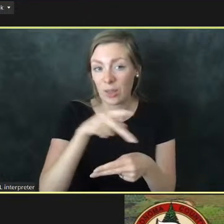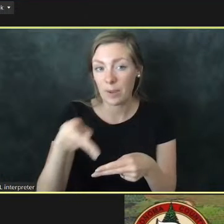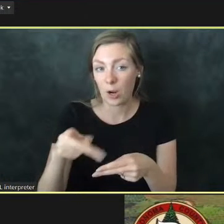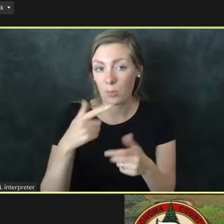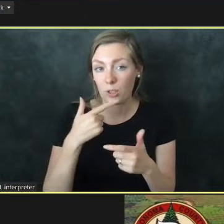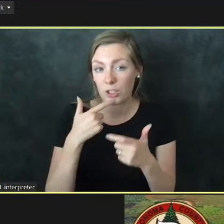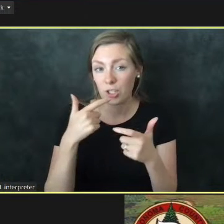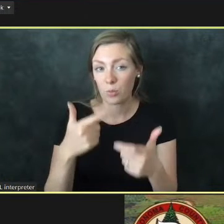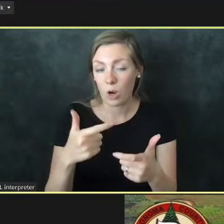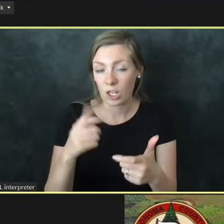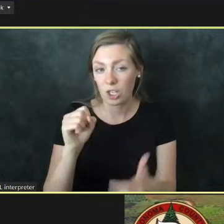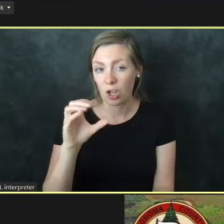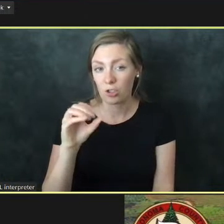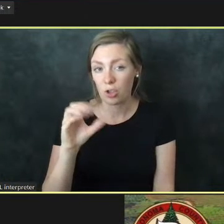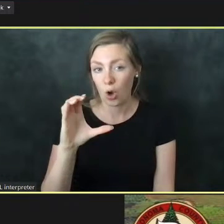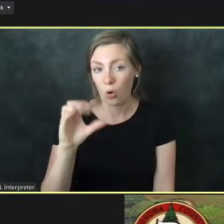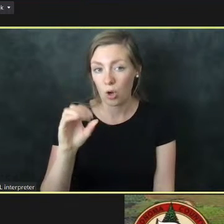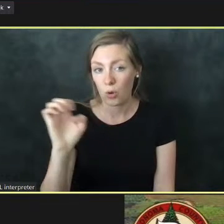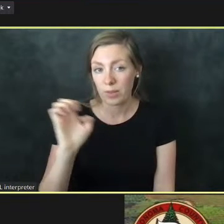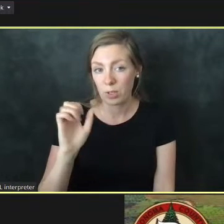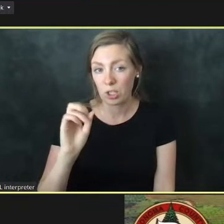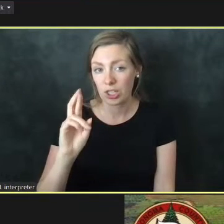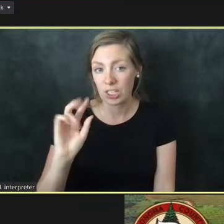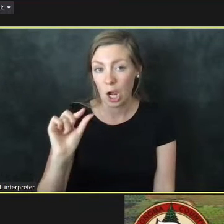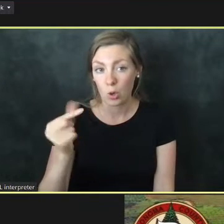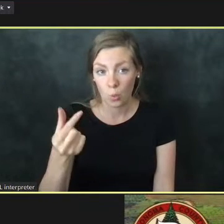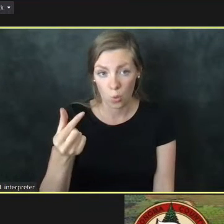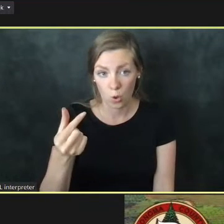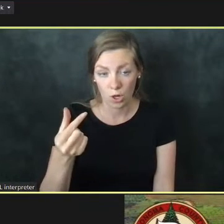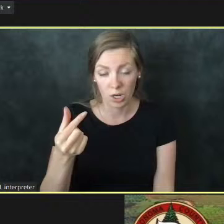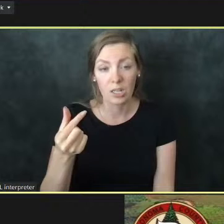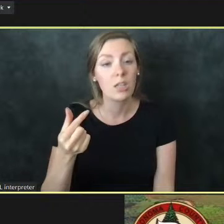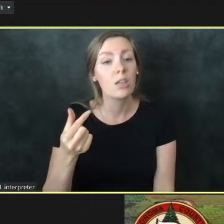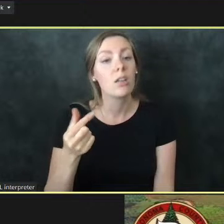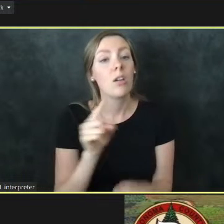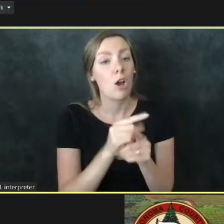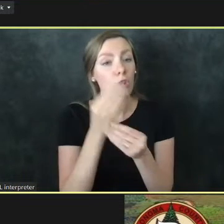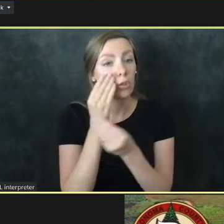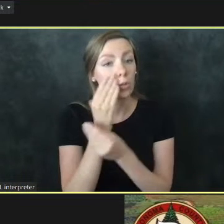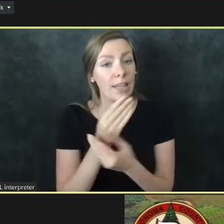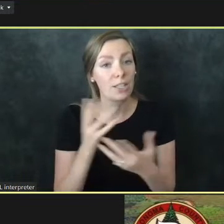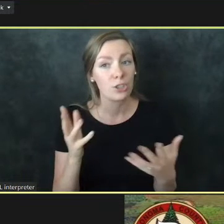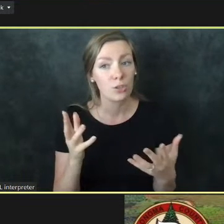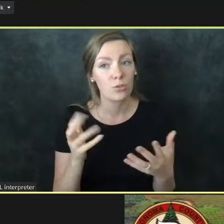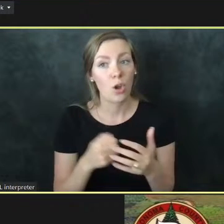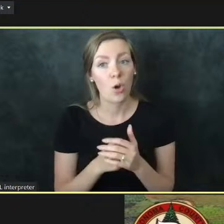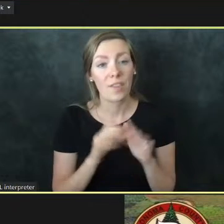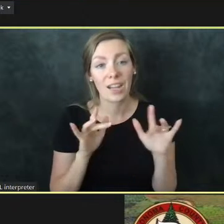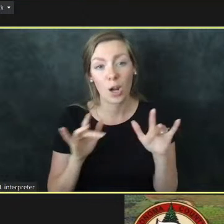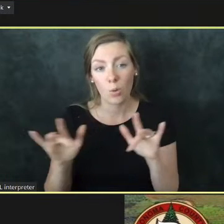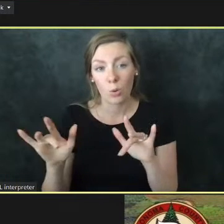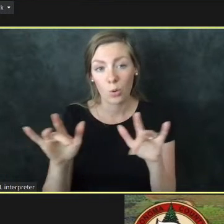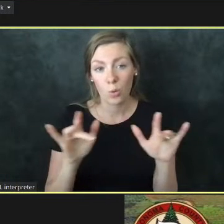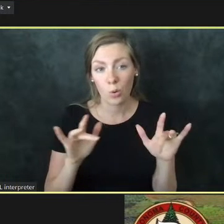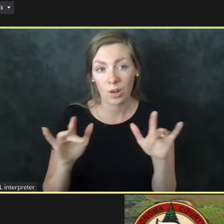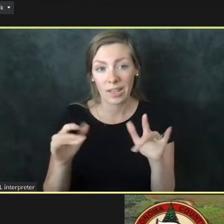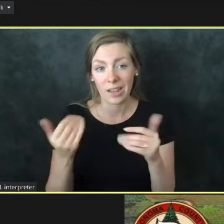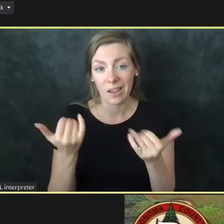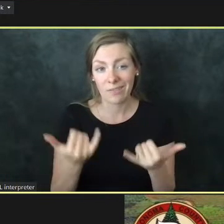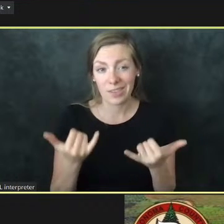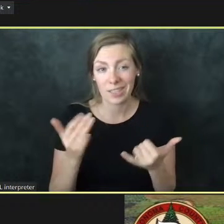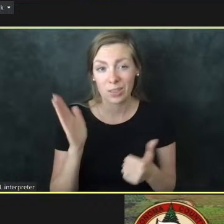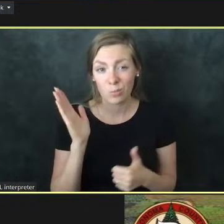que puedan agarrar todos los sitios soberwater.org. web de las diferentes I just let people know that áreas donde pueden recibir ayuda. this